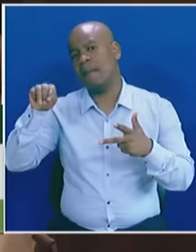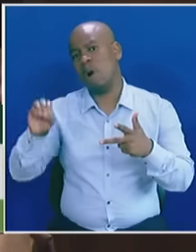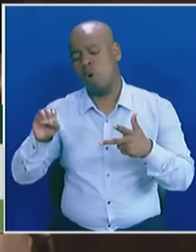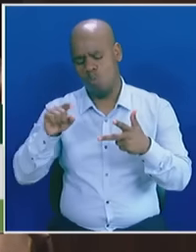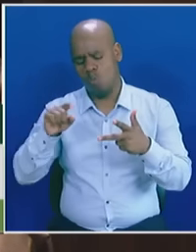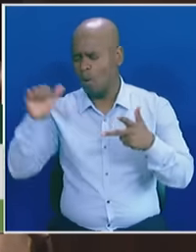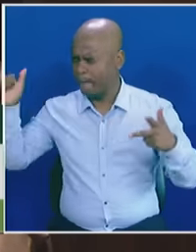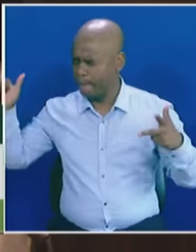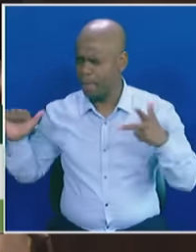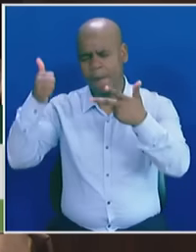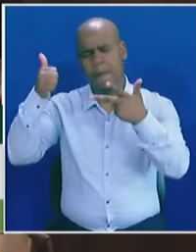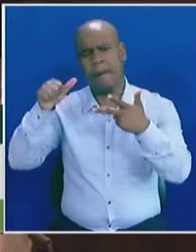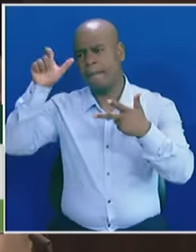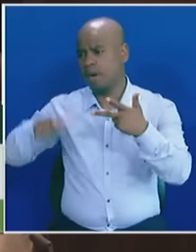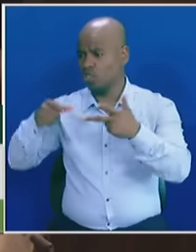our motherland.